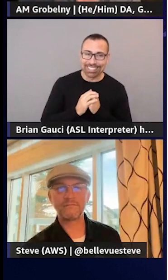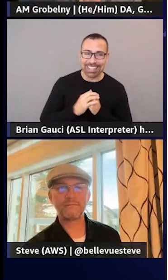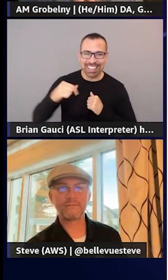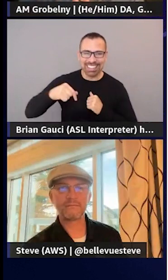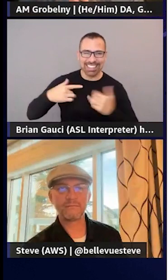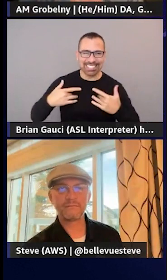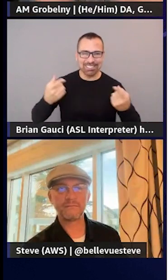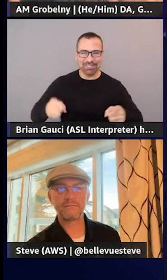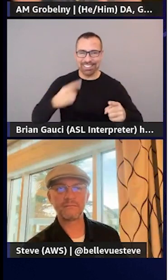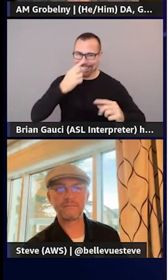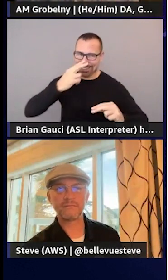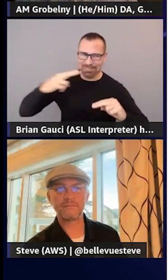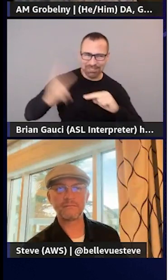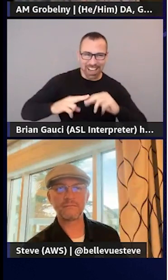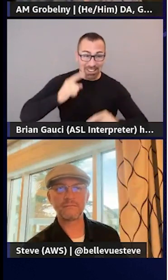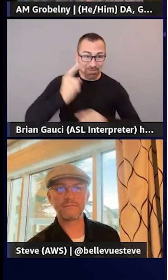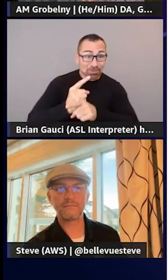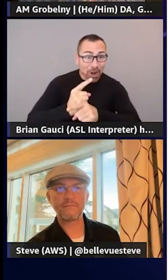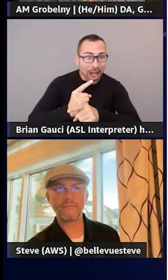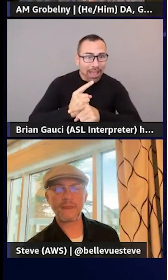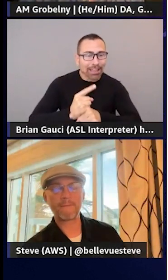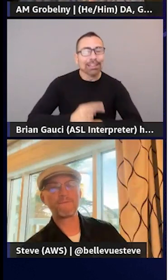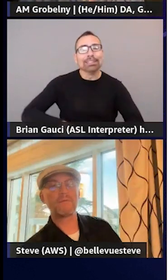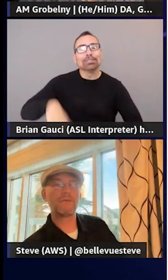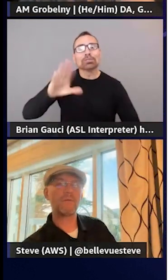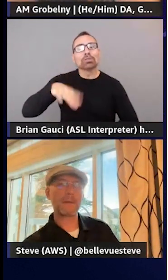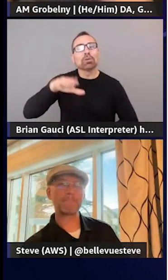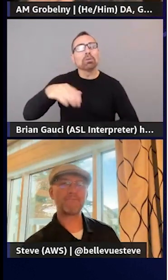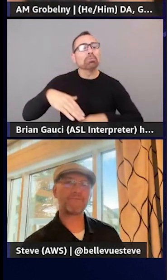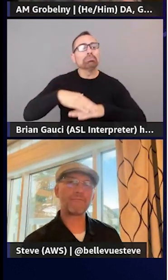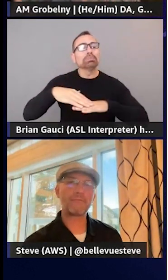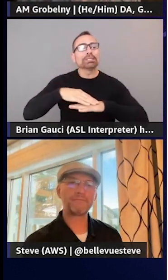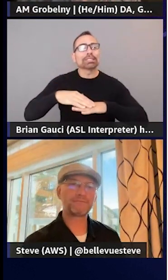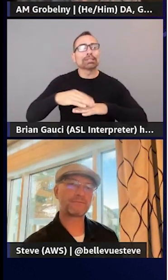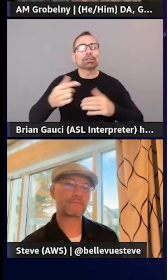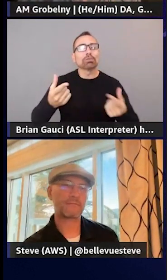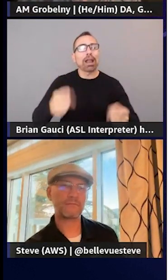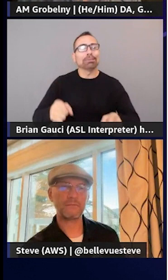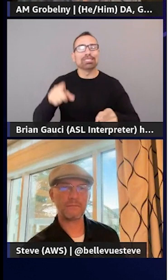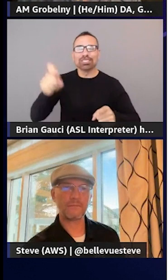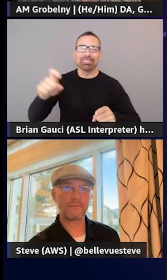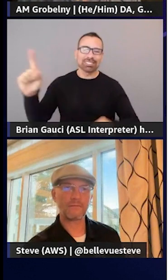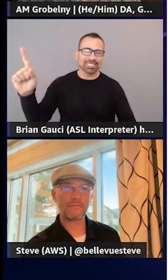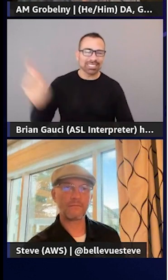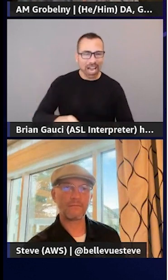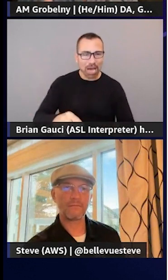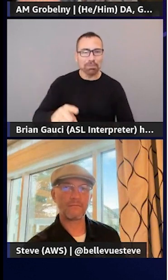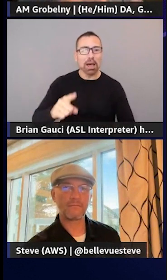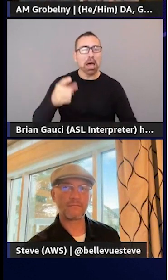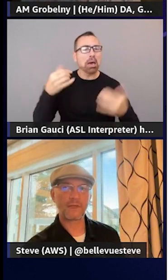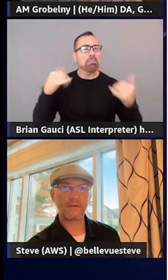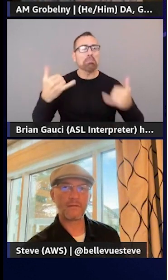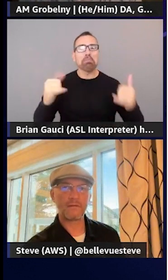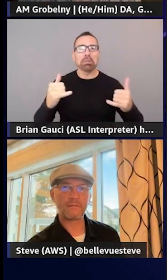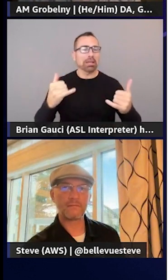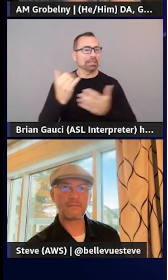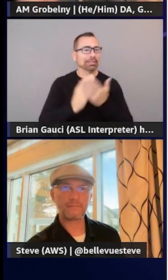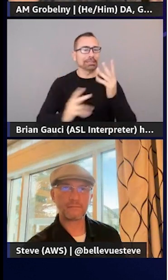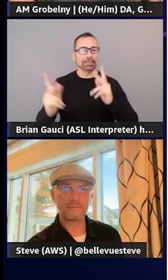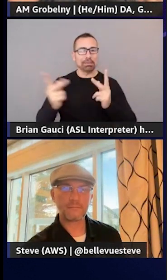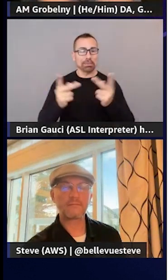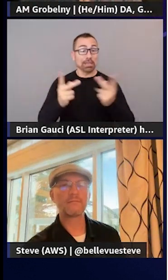So basically what ends up happening is you have to come play somewhere, right? So it might be at a